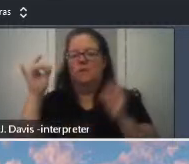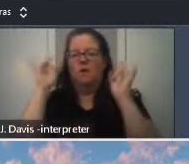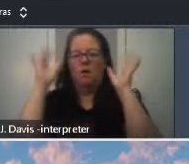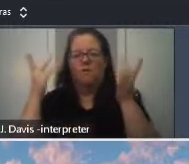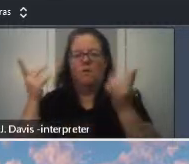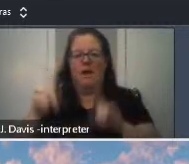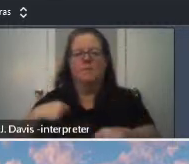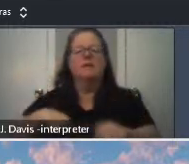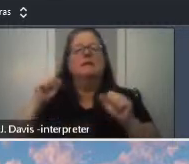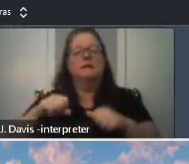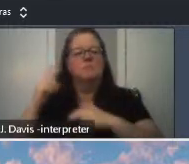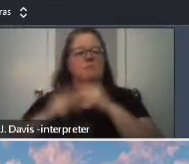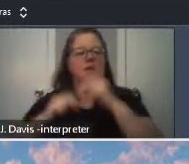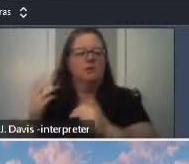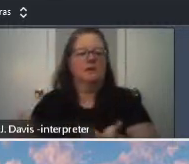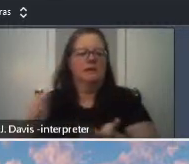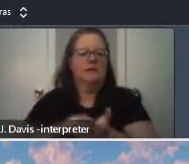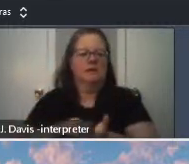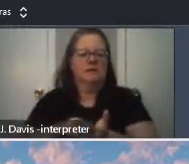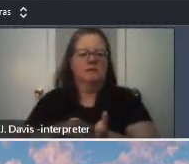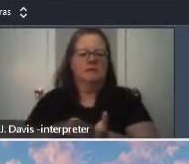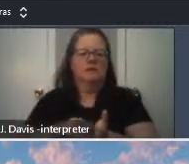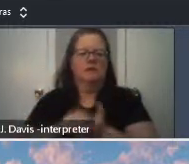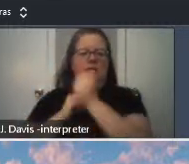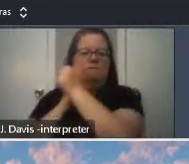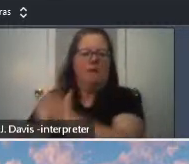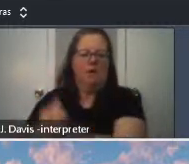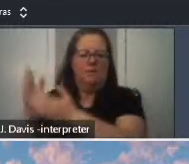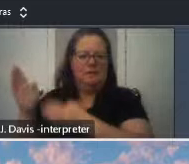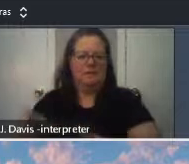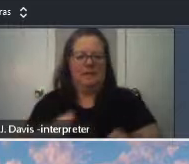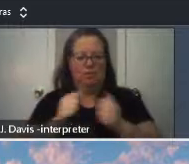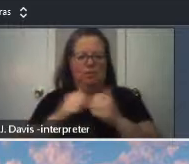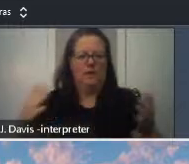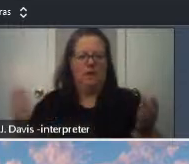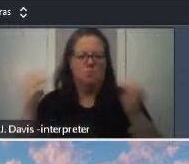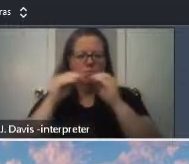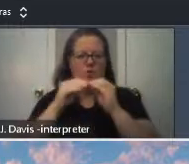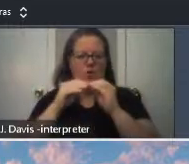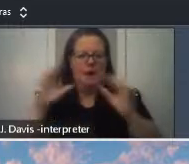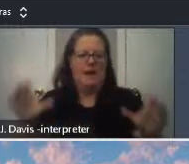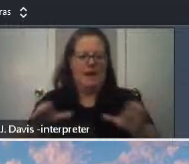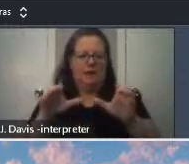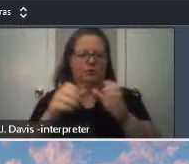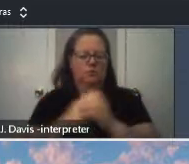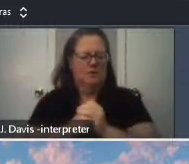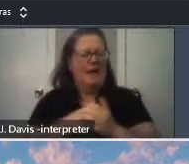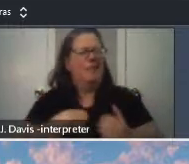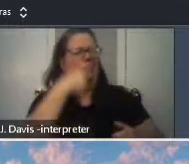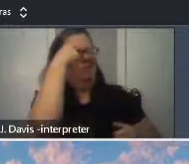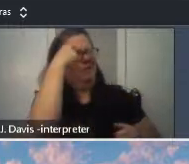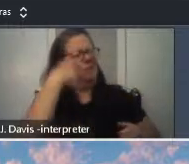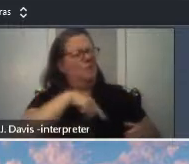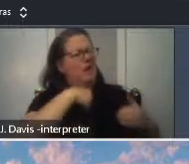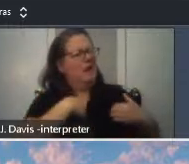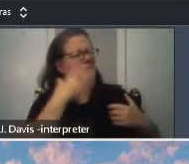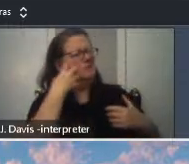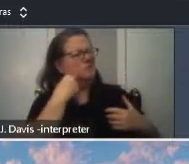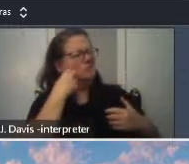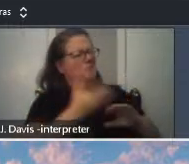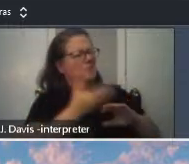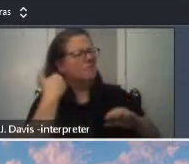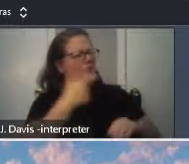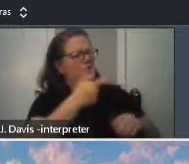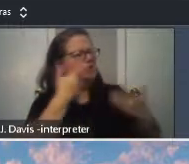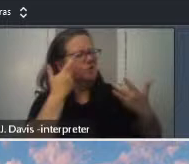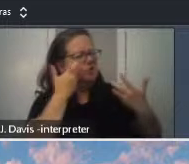could rebuild pursuant to the approved plans without any further action by this body. Looks like we ran into this in some other areas, and you did not